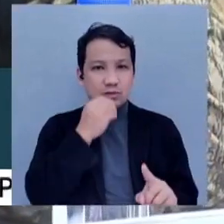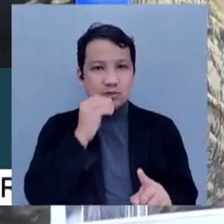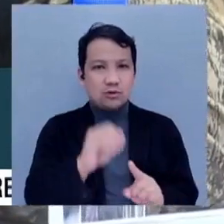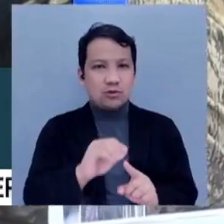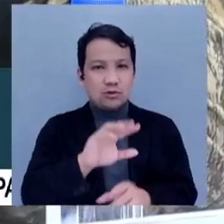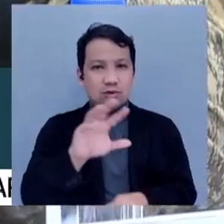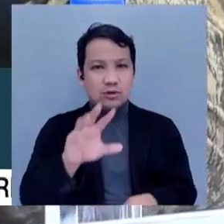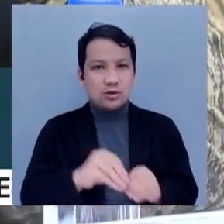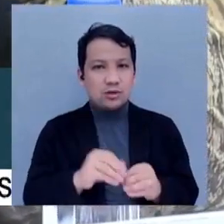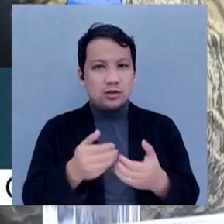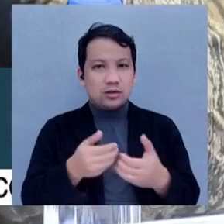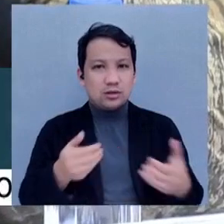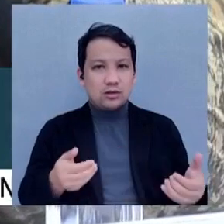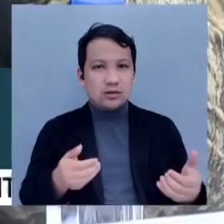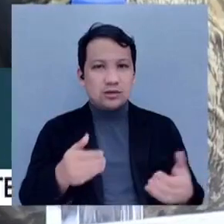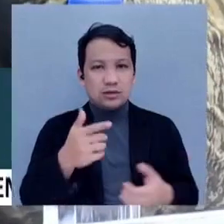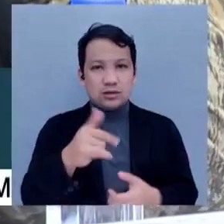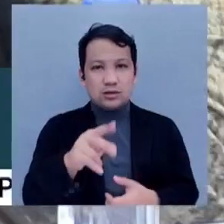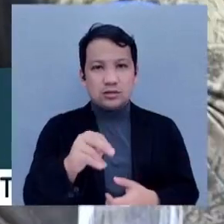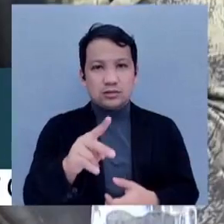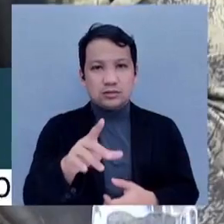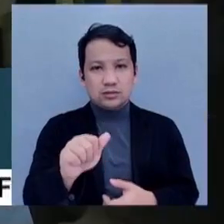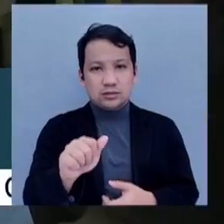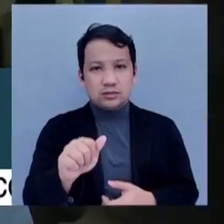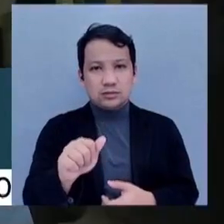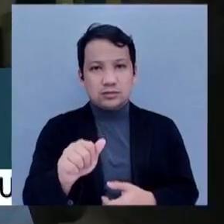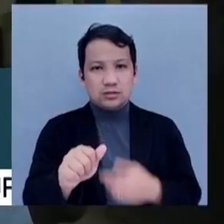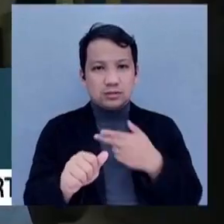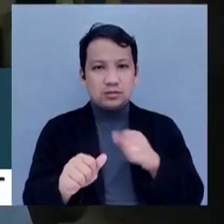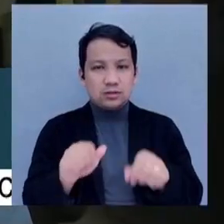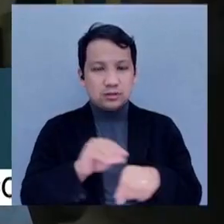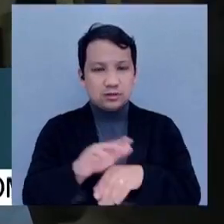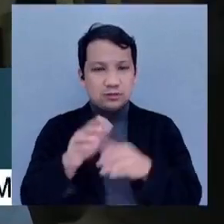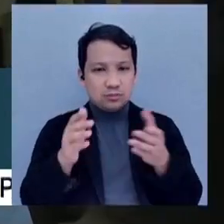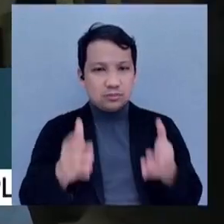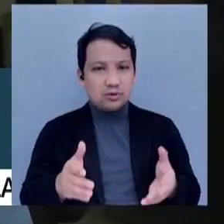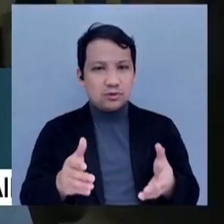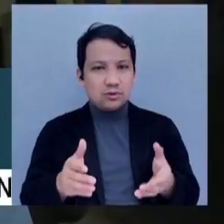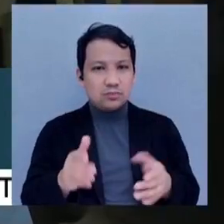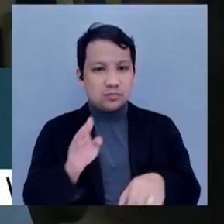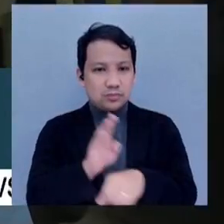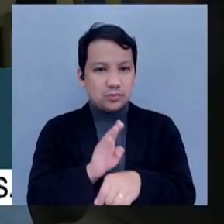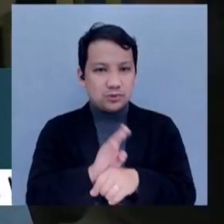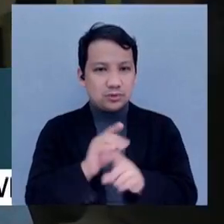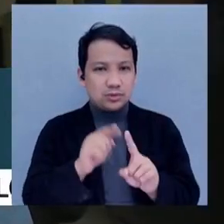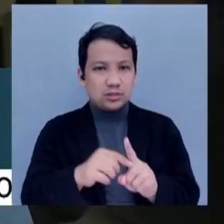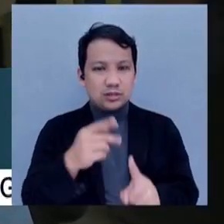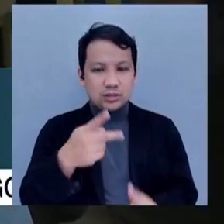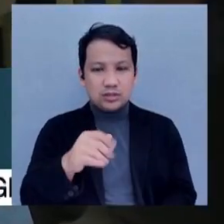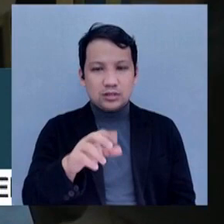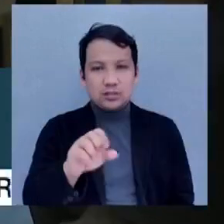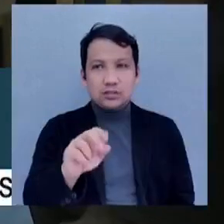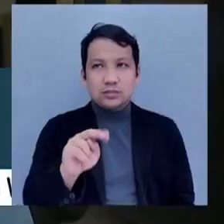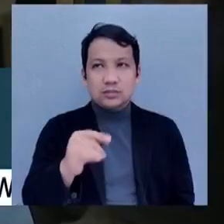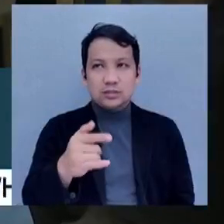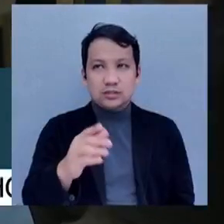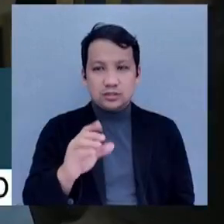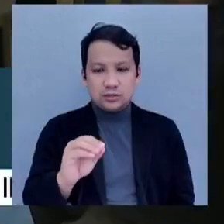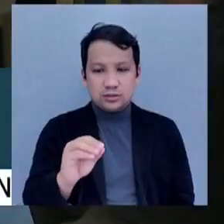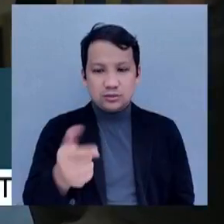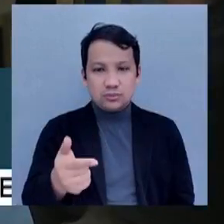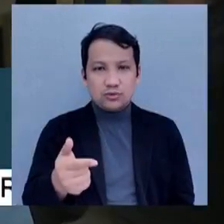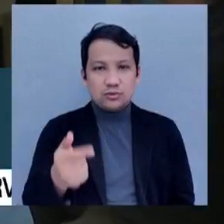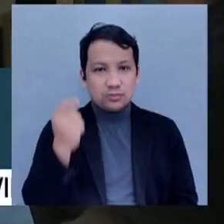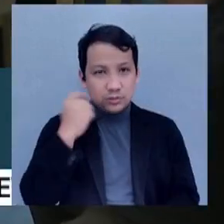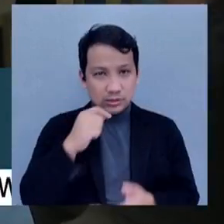from Galanida, others who sit as Quilario's advisors are businessman Karen Sanico and his secretary Janet Ahok, who